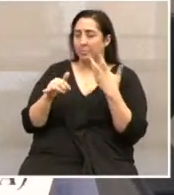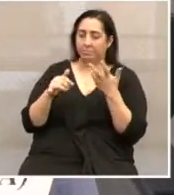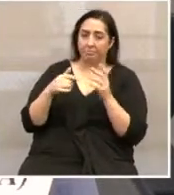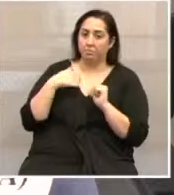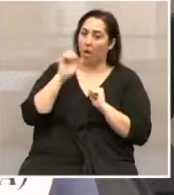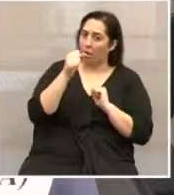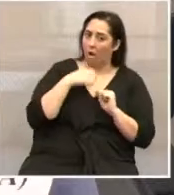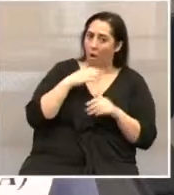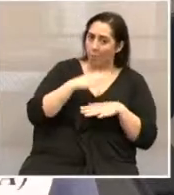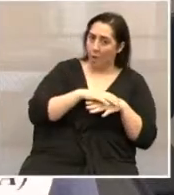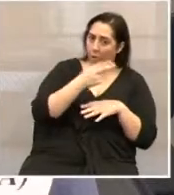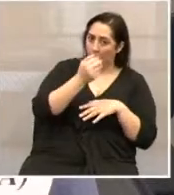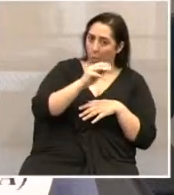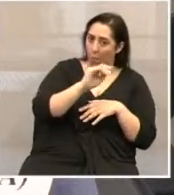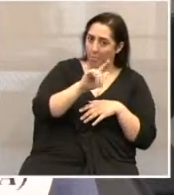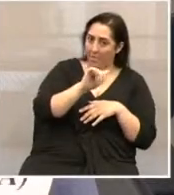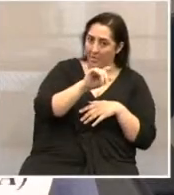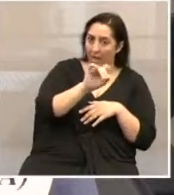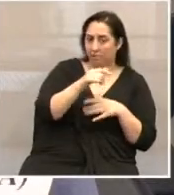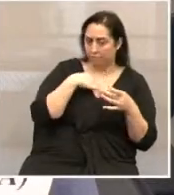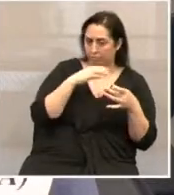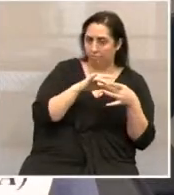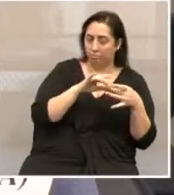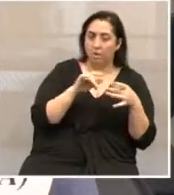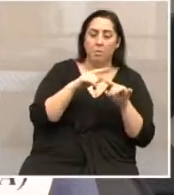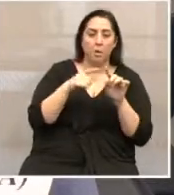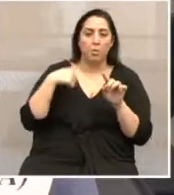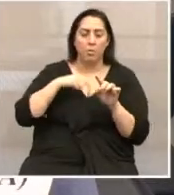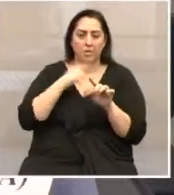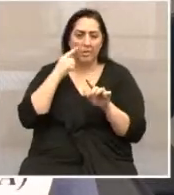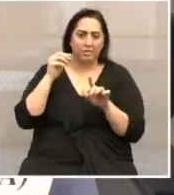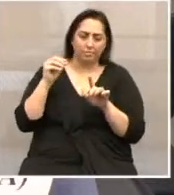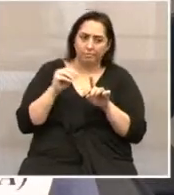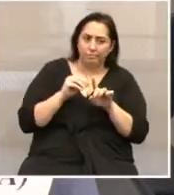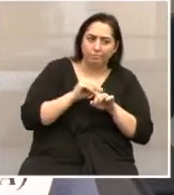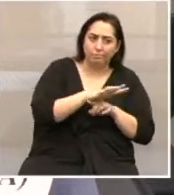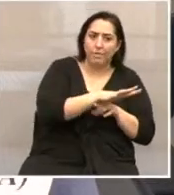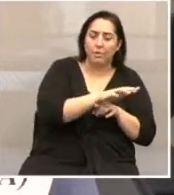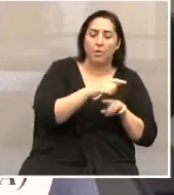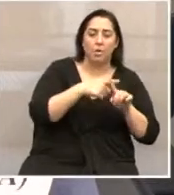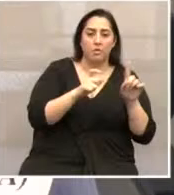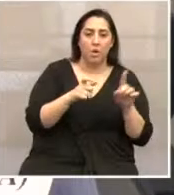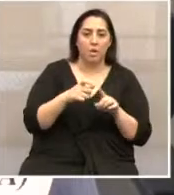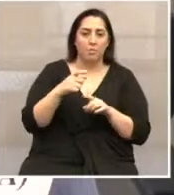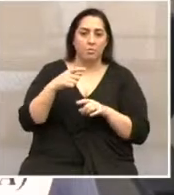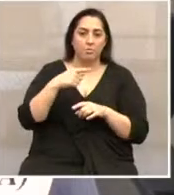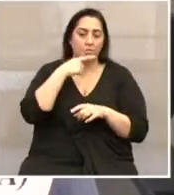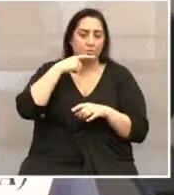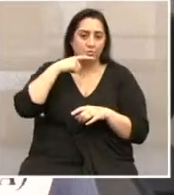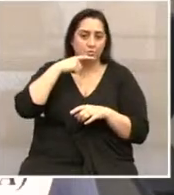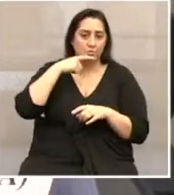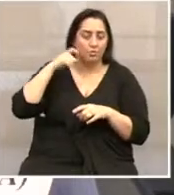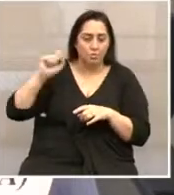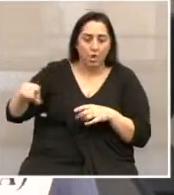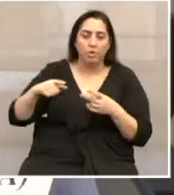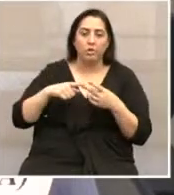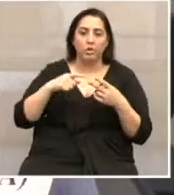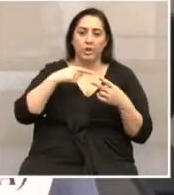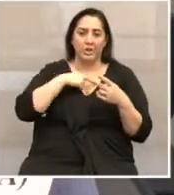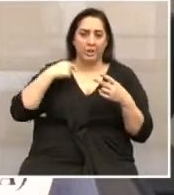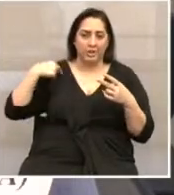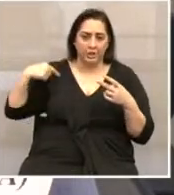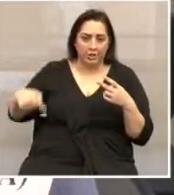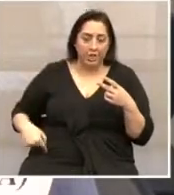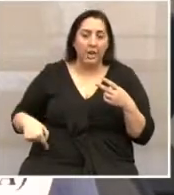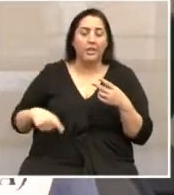Homeland, we've seen the influence from Russia, China, and the role that they have played in our elections, the misinformation that's